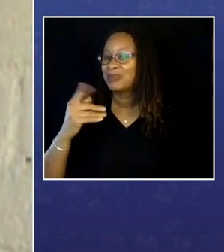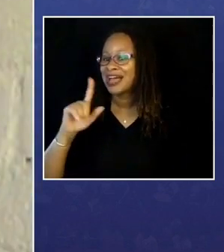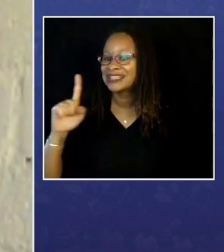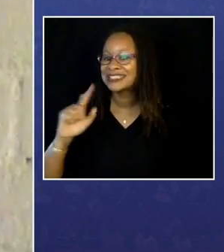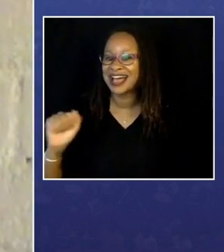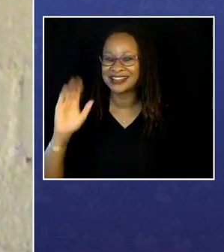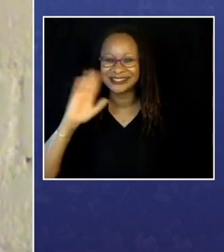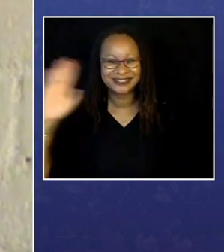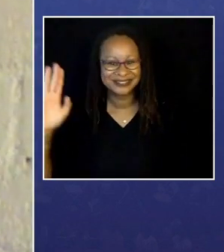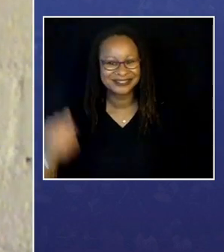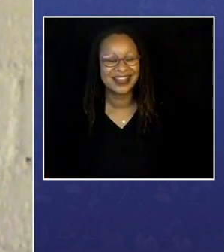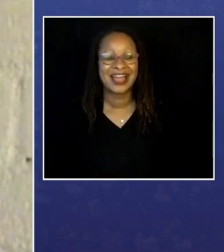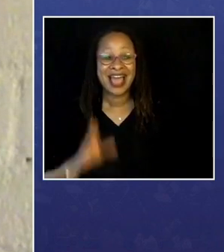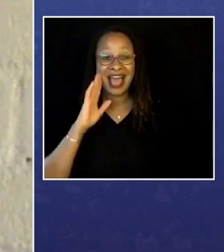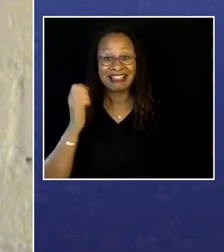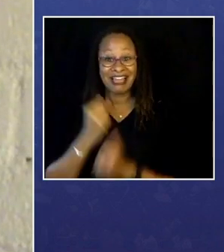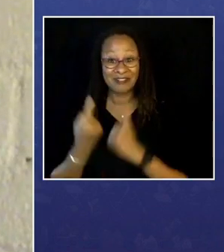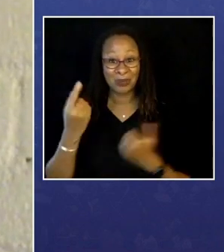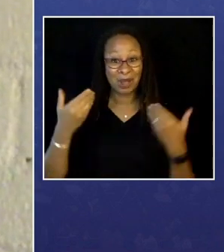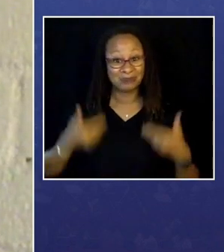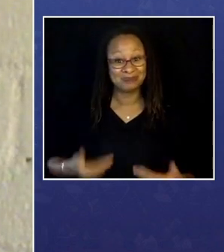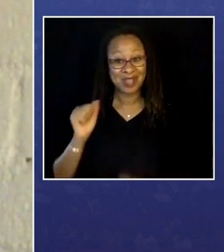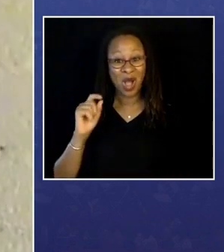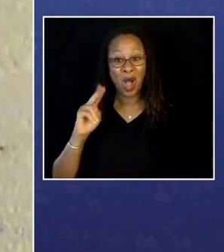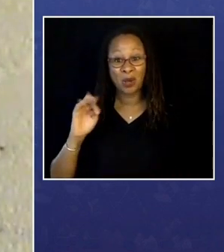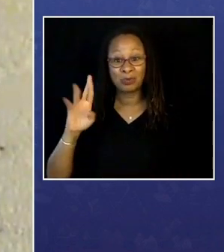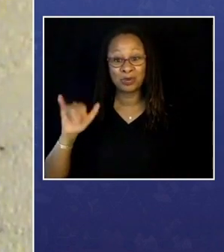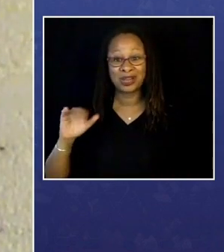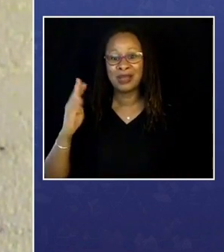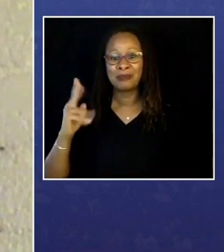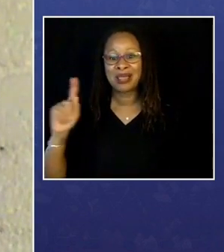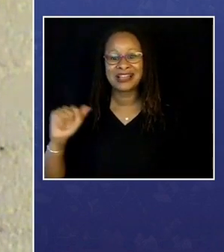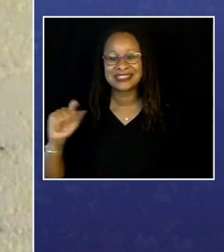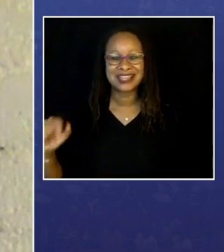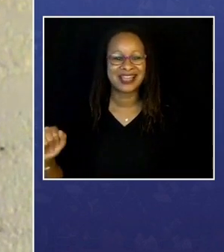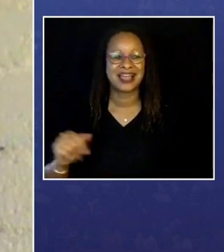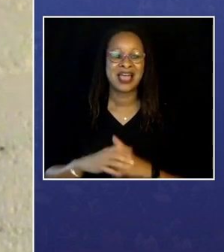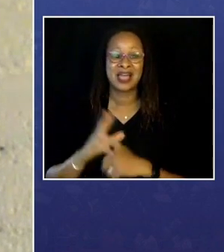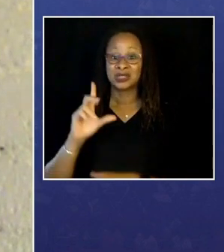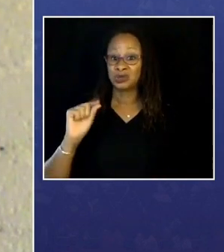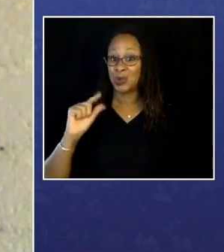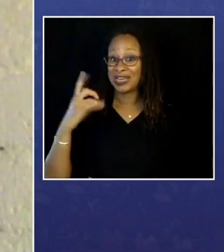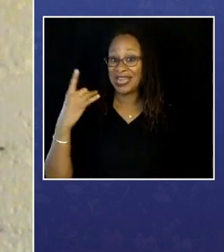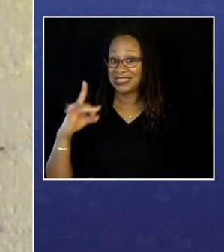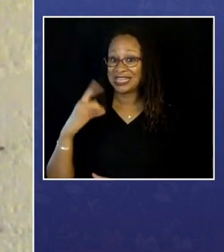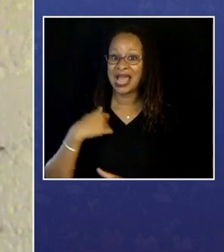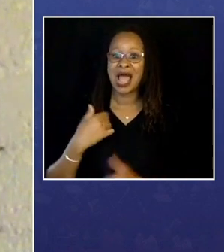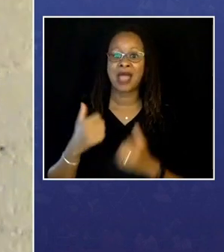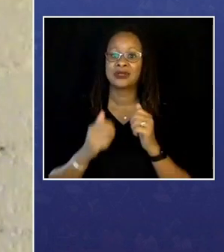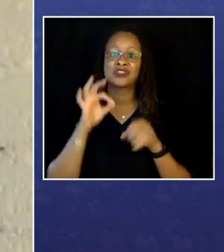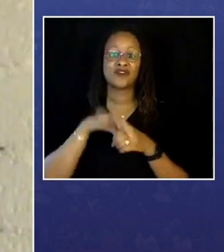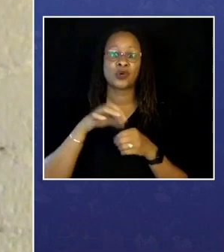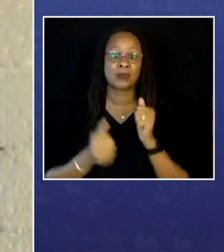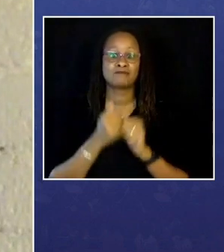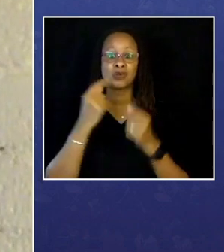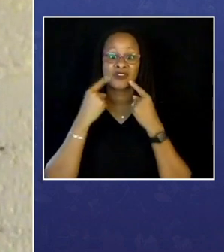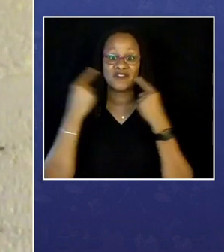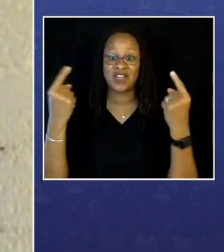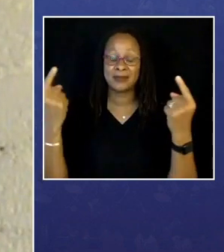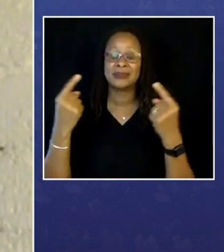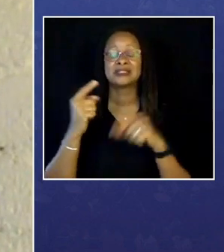Plaza. Hi, everyone. Aubrey Plaza here. You know, back in 2018, I was voted most famous person from Delaware